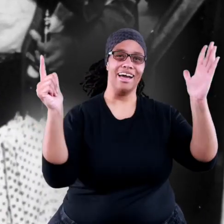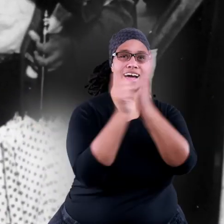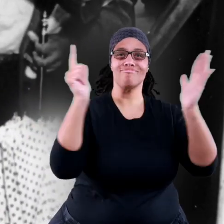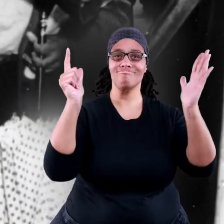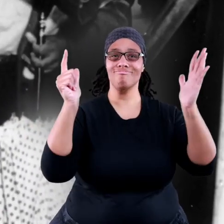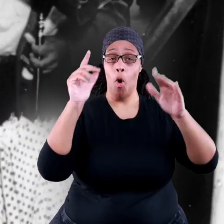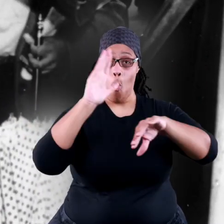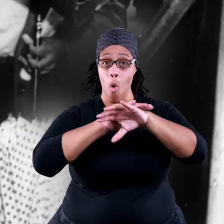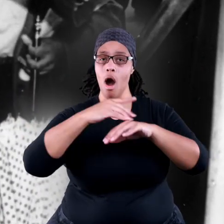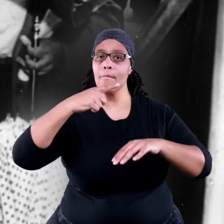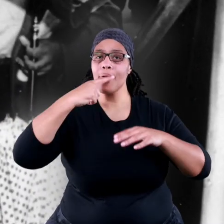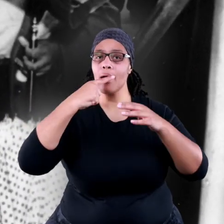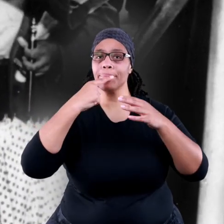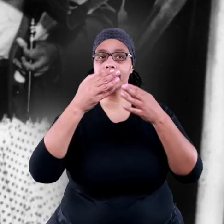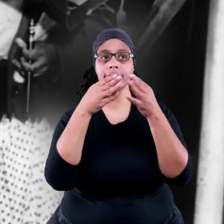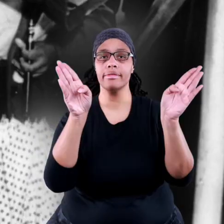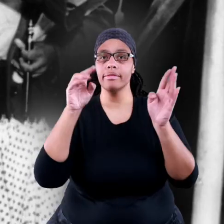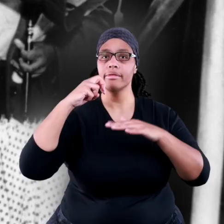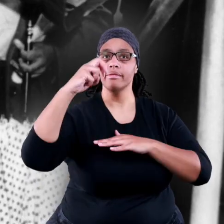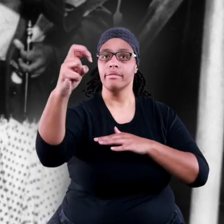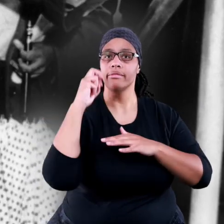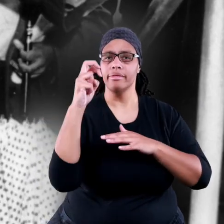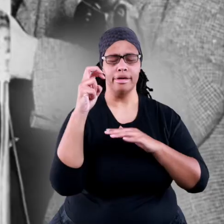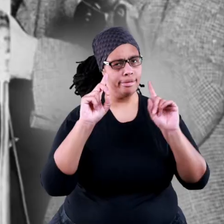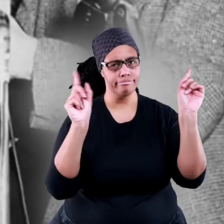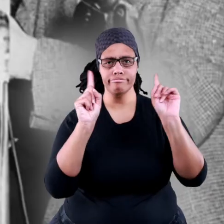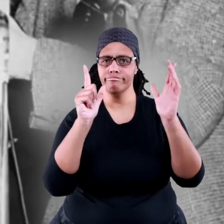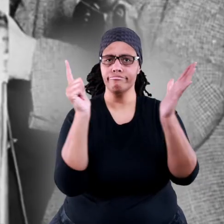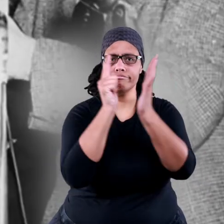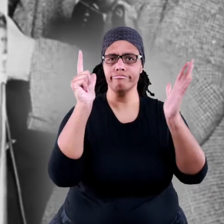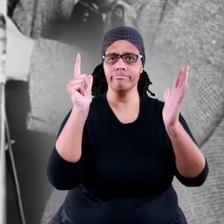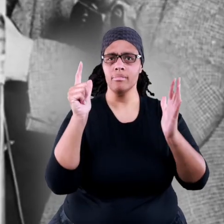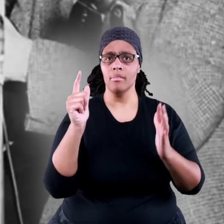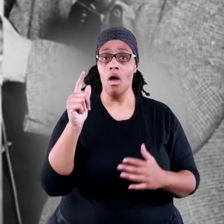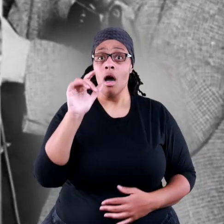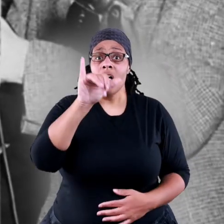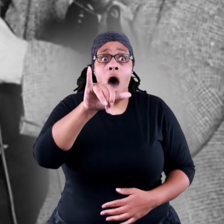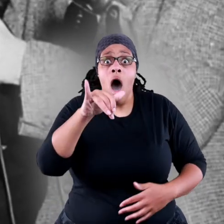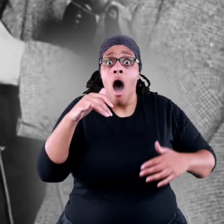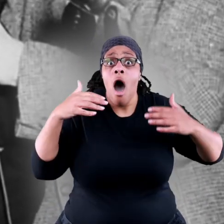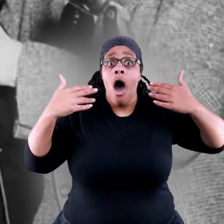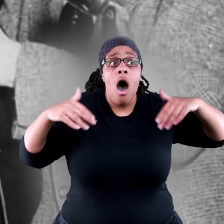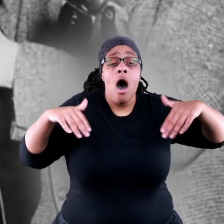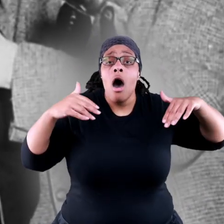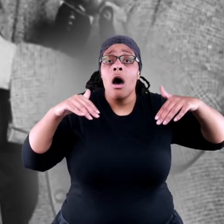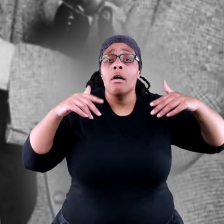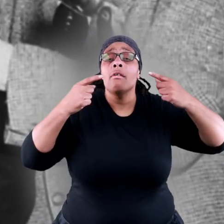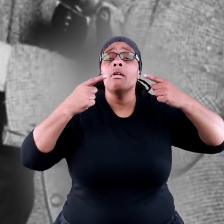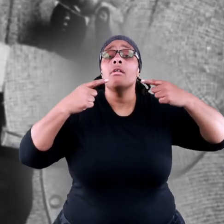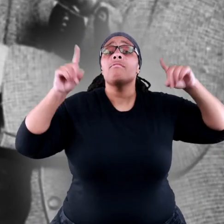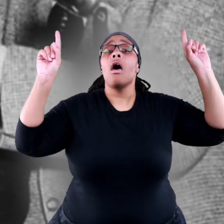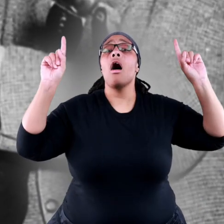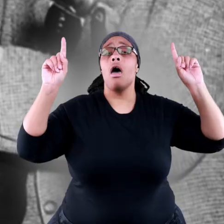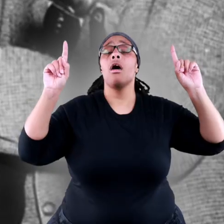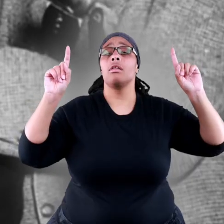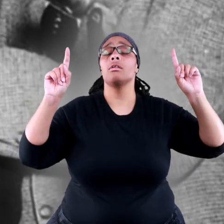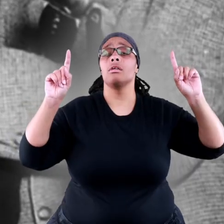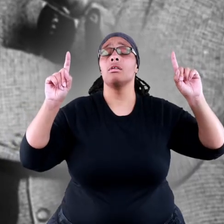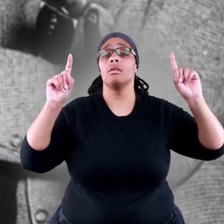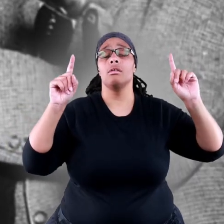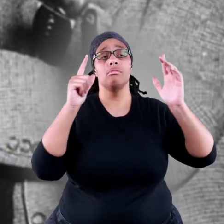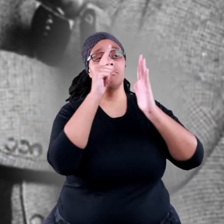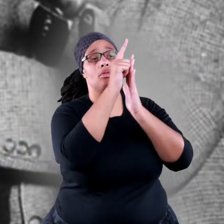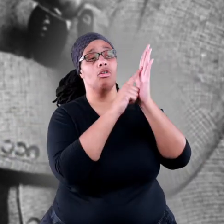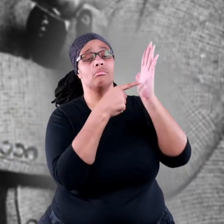that segregation on public transportation was not constitutional. Segregation was against the